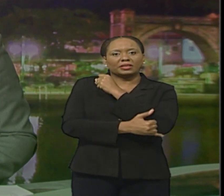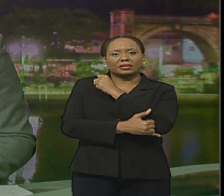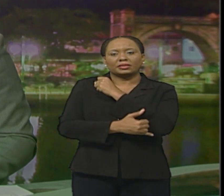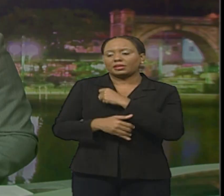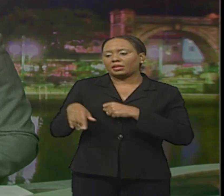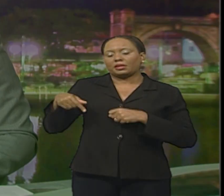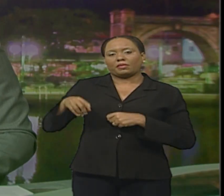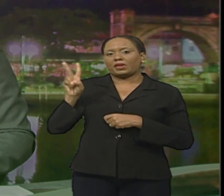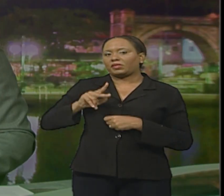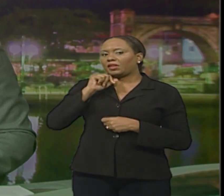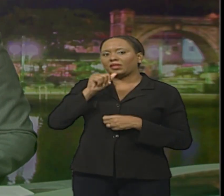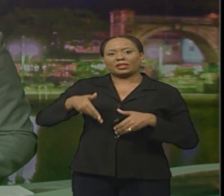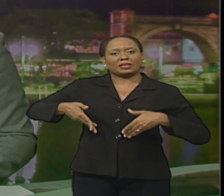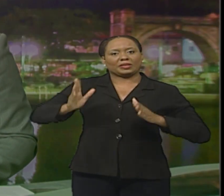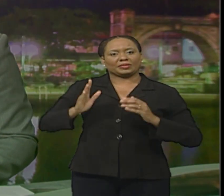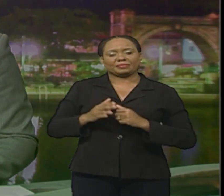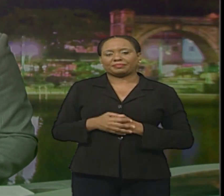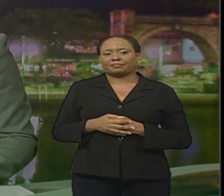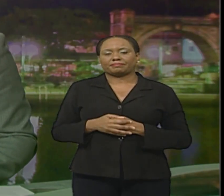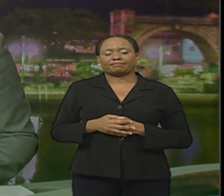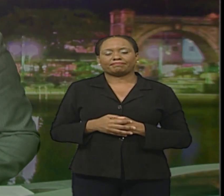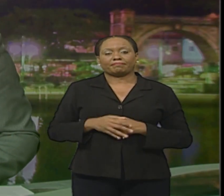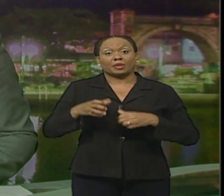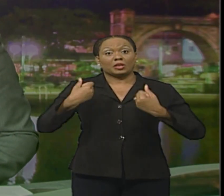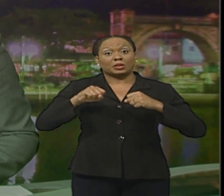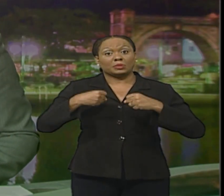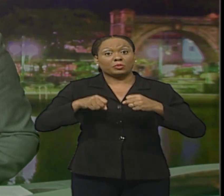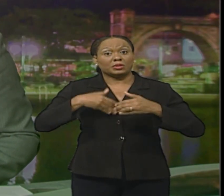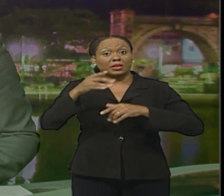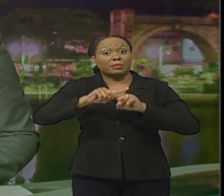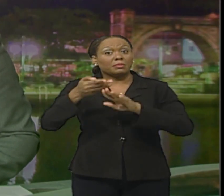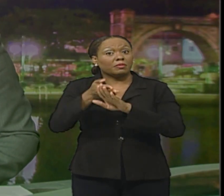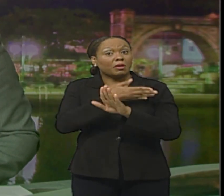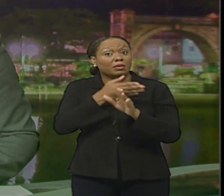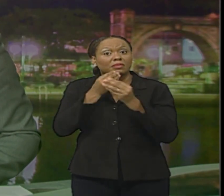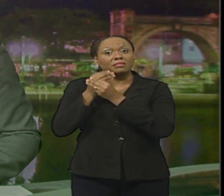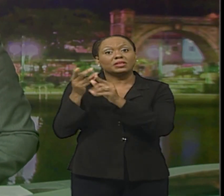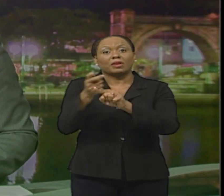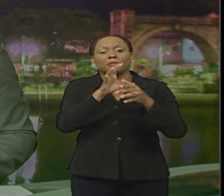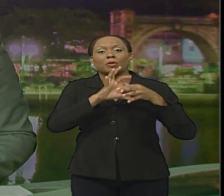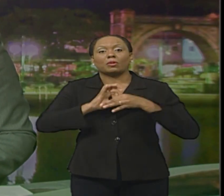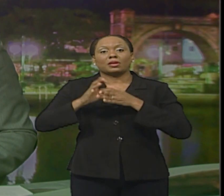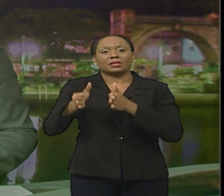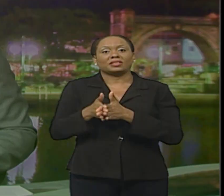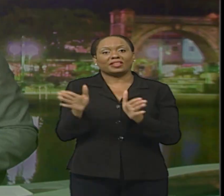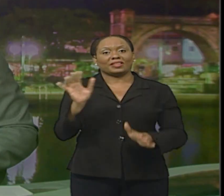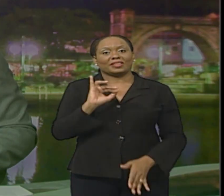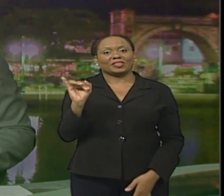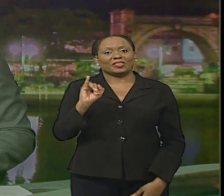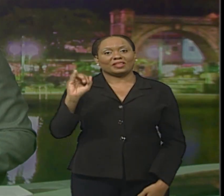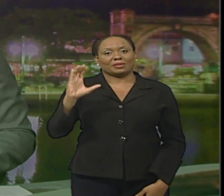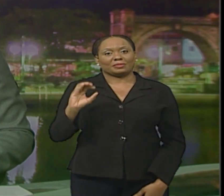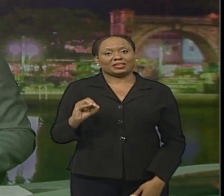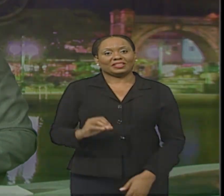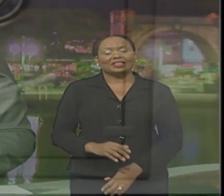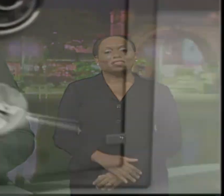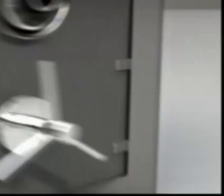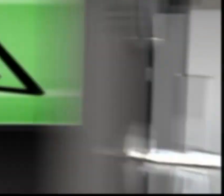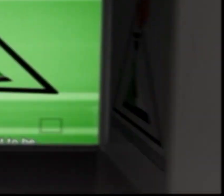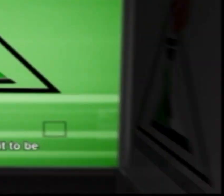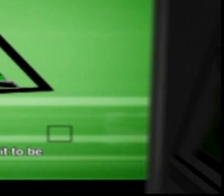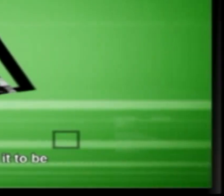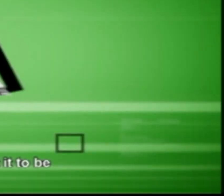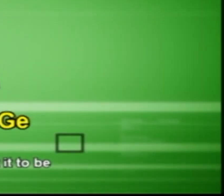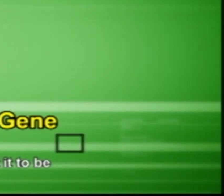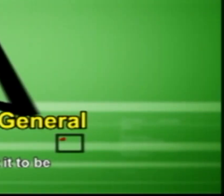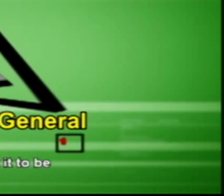Venezuela. Well, sports news is just ahead, but first, a tip from Cooperators General Insurance. This tip of the day is